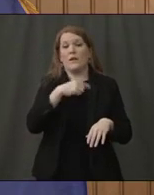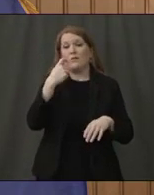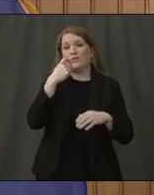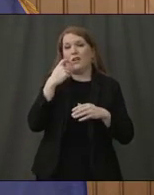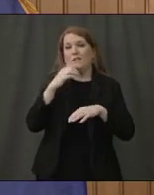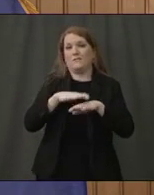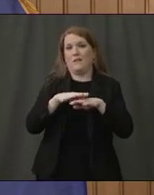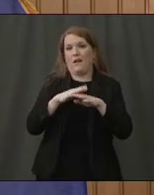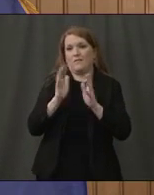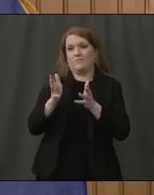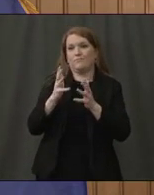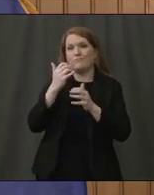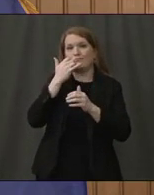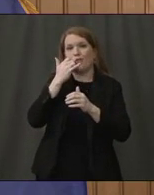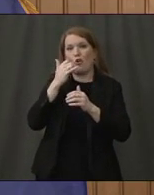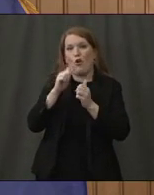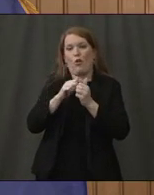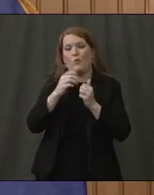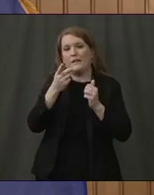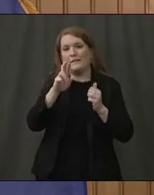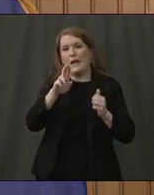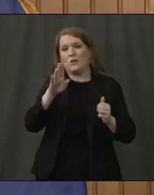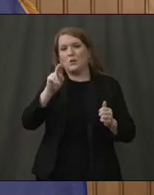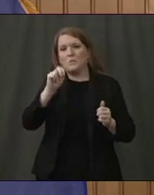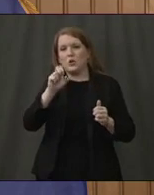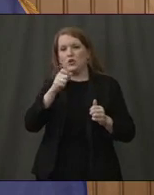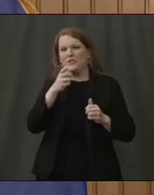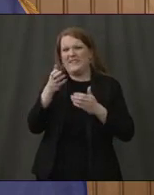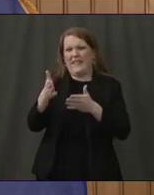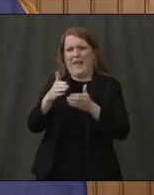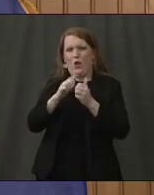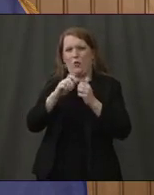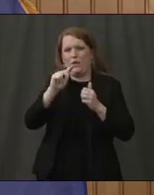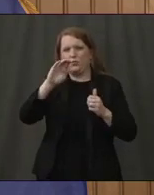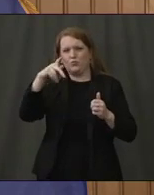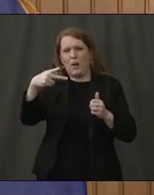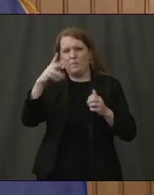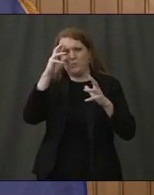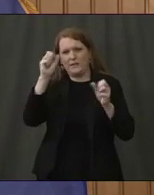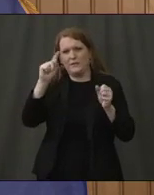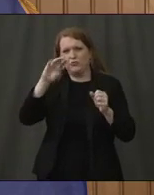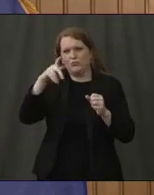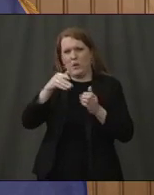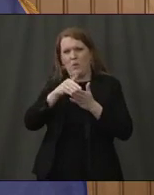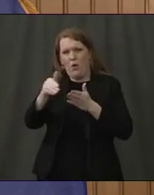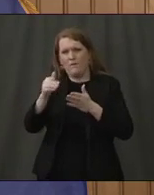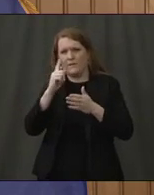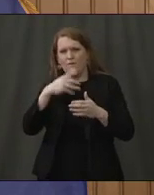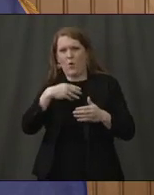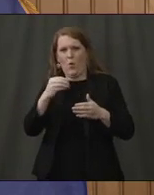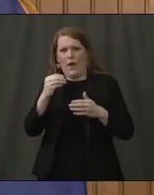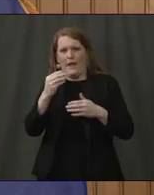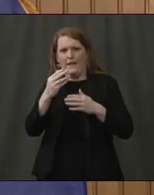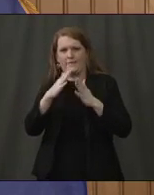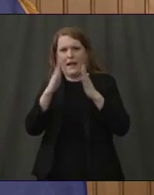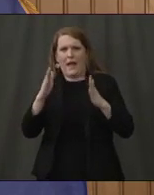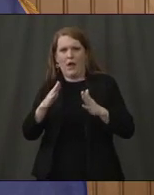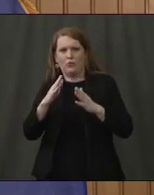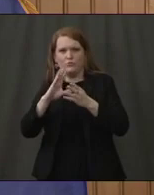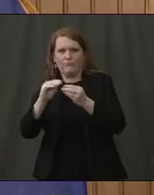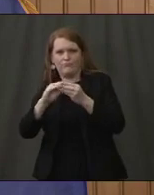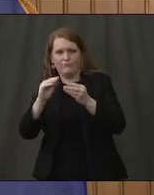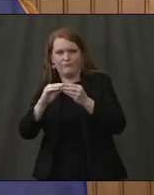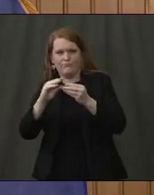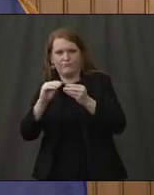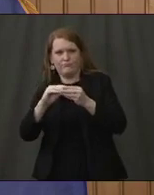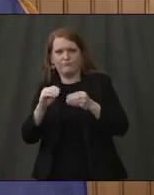today, who you've seen on the White House briefings, and we said it's misleading to talk about this pandemic in terms of